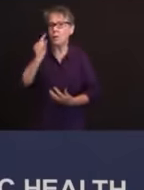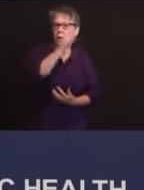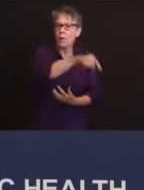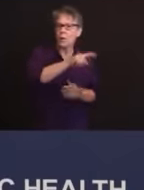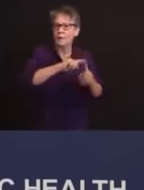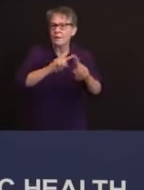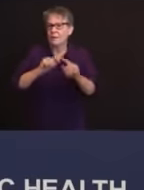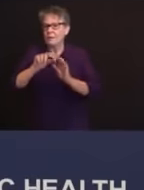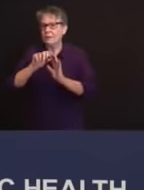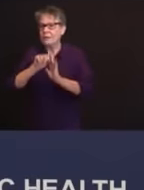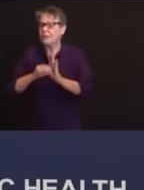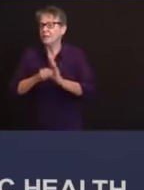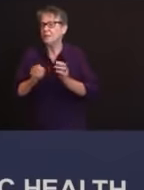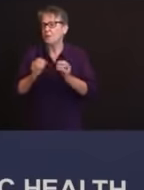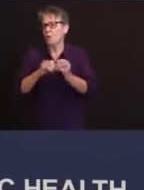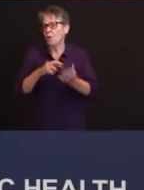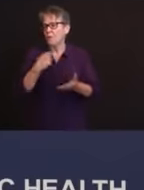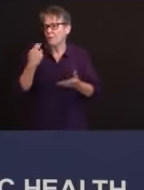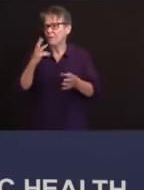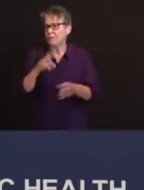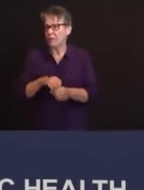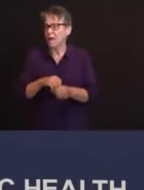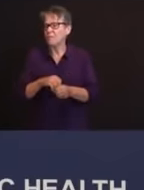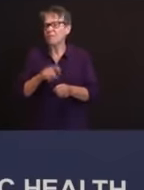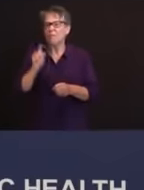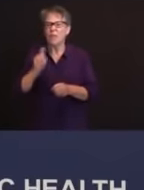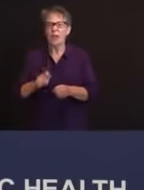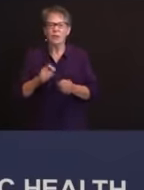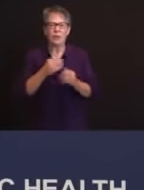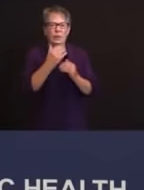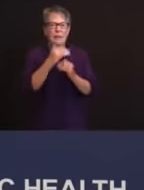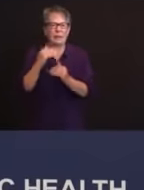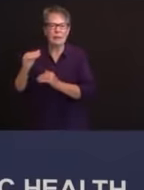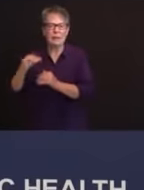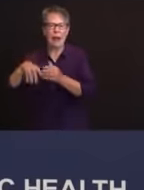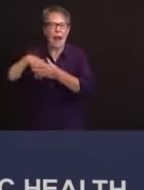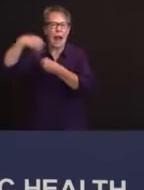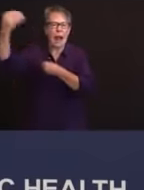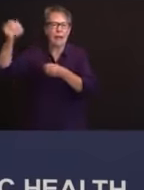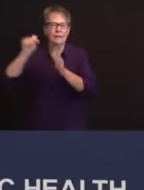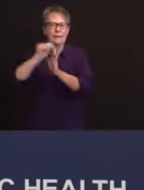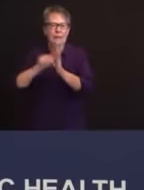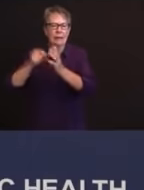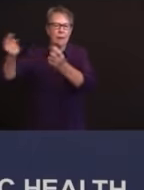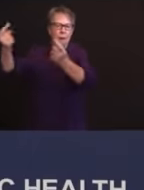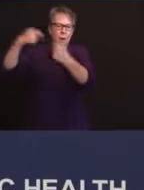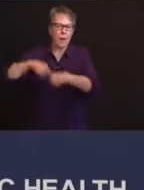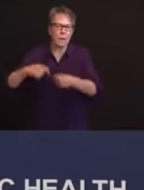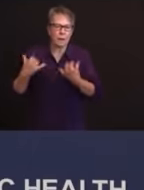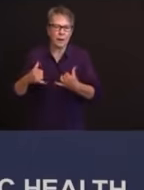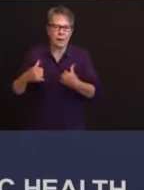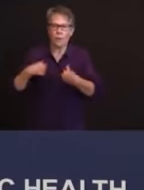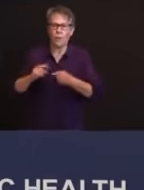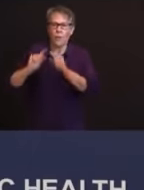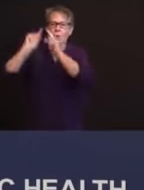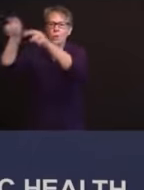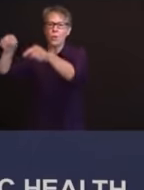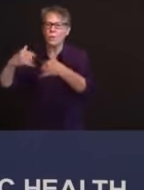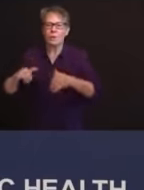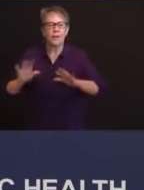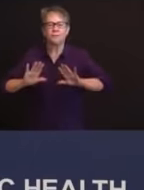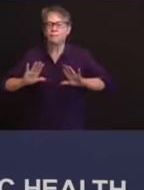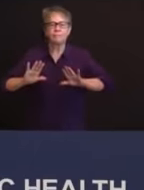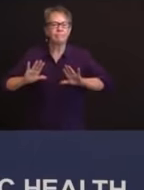a step. And separately, we also know that people started to let their hairs down at clubs, lounges, restaurants,